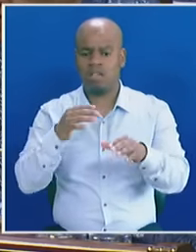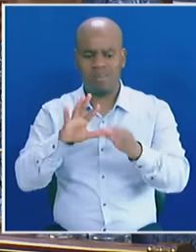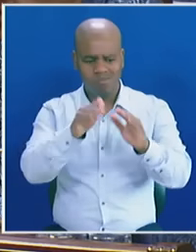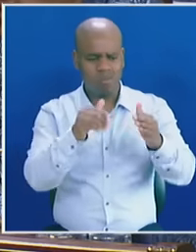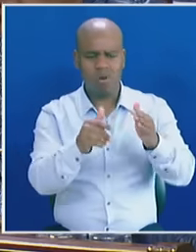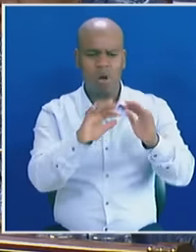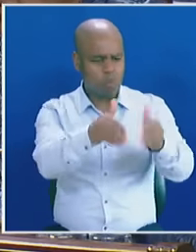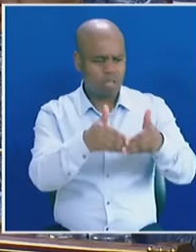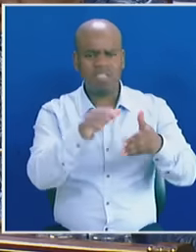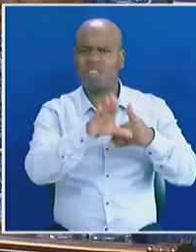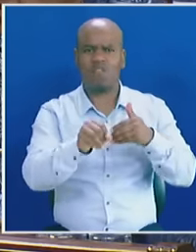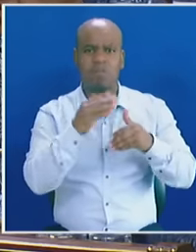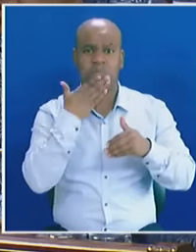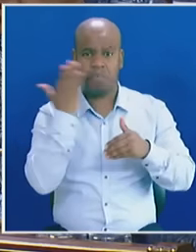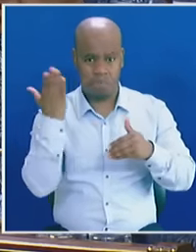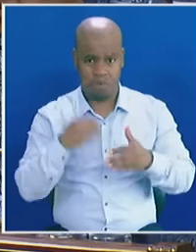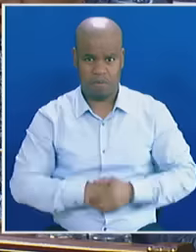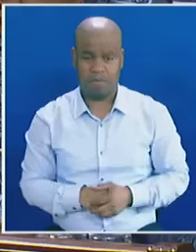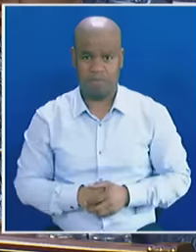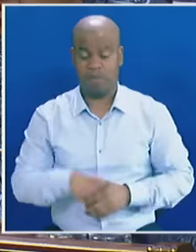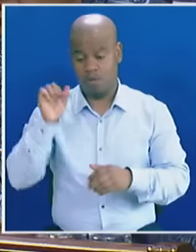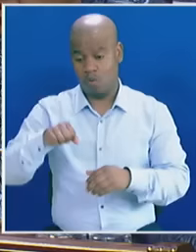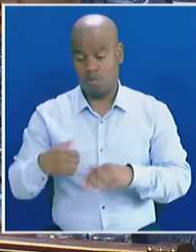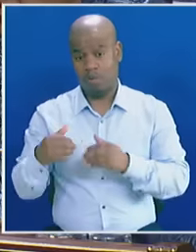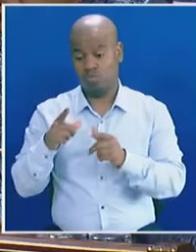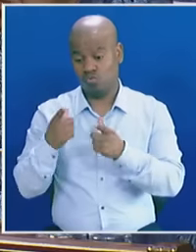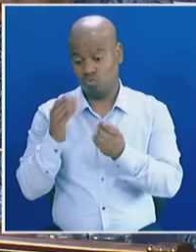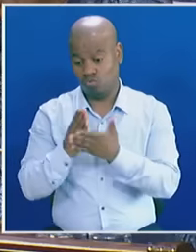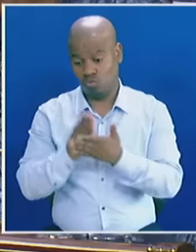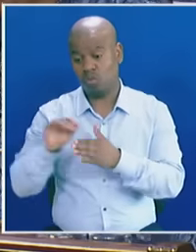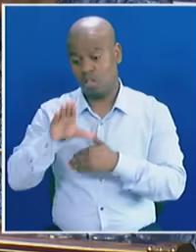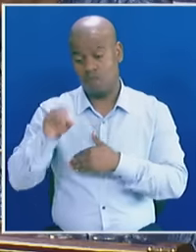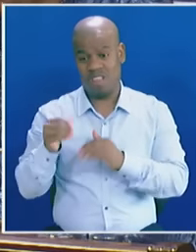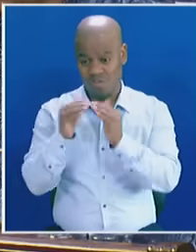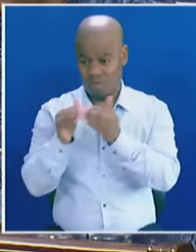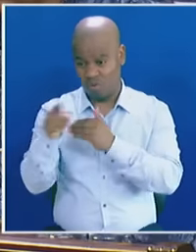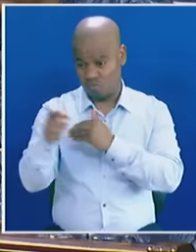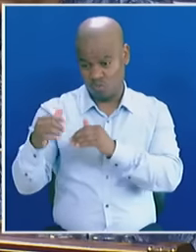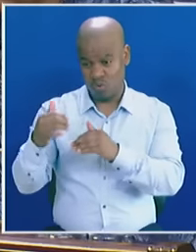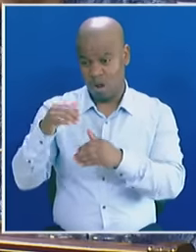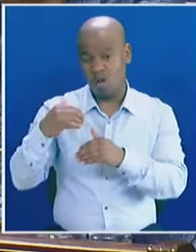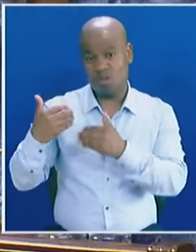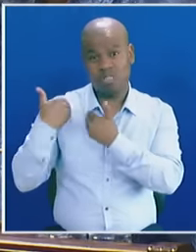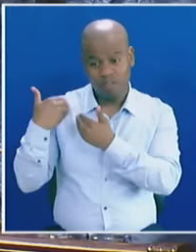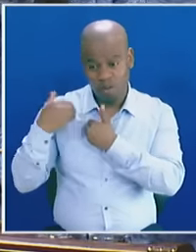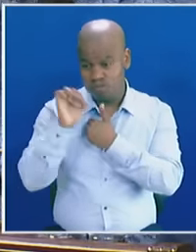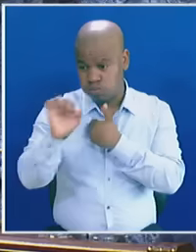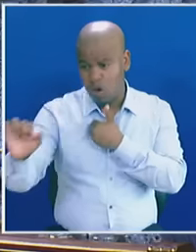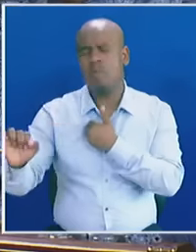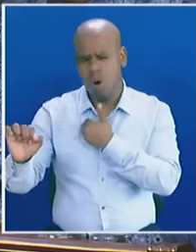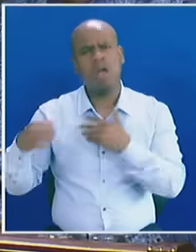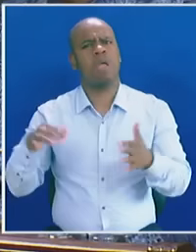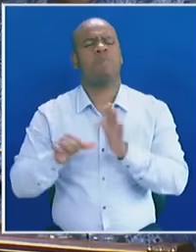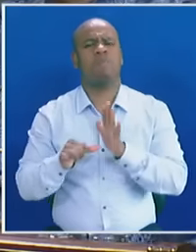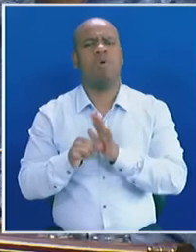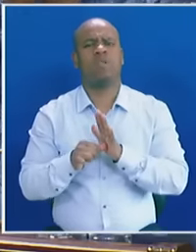regard. The task of maintaining the safety and security of society is critical to the success of all